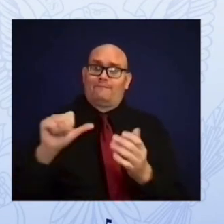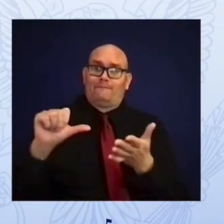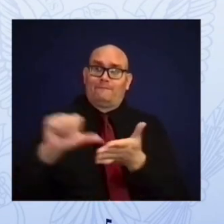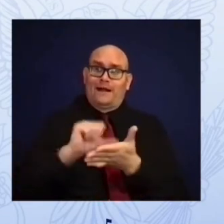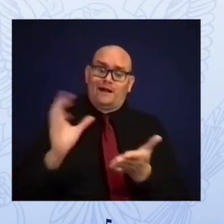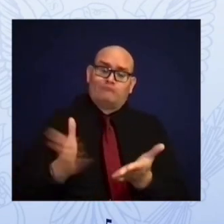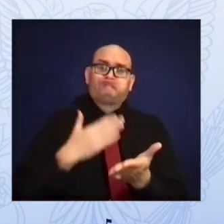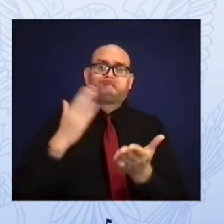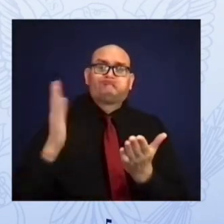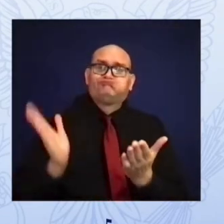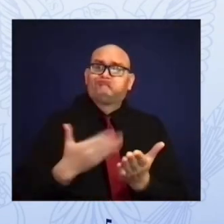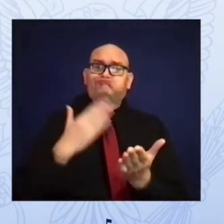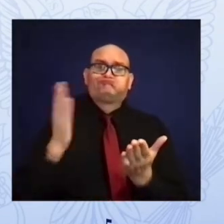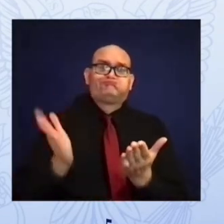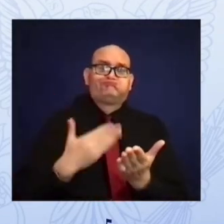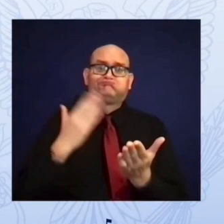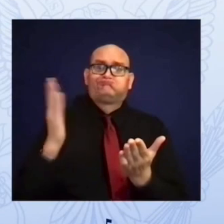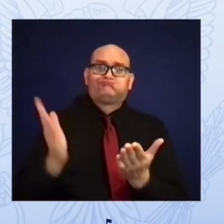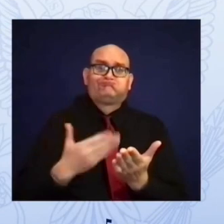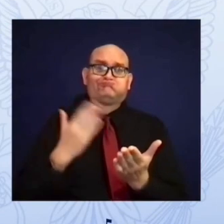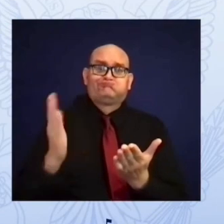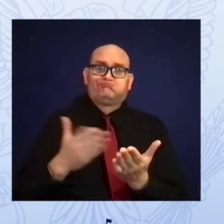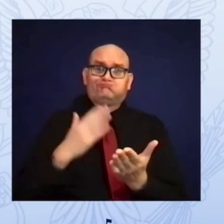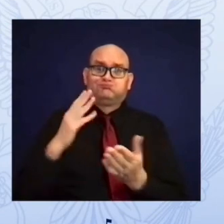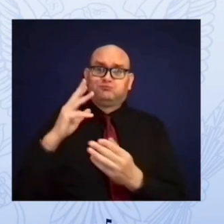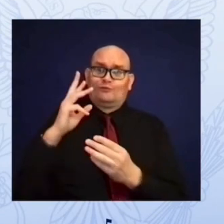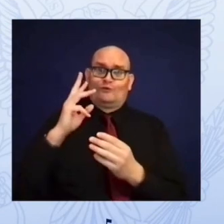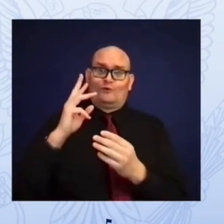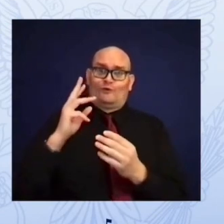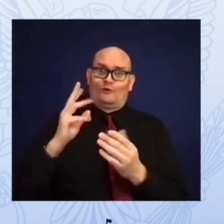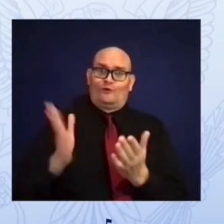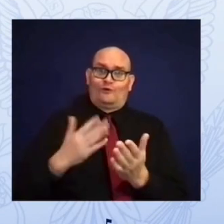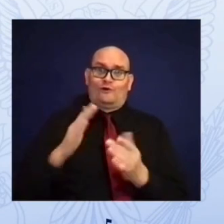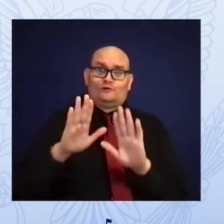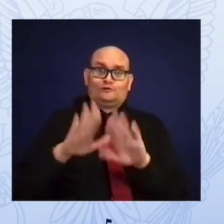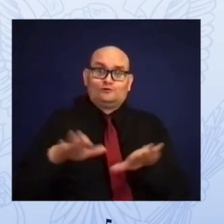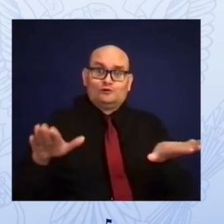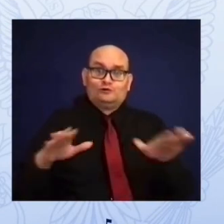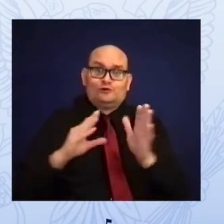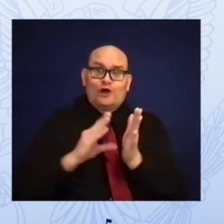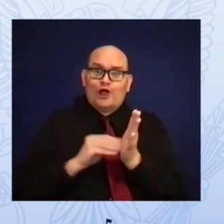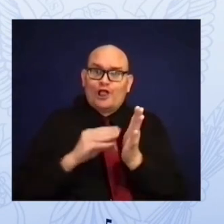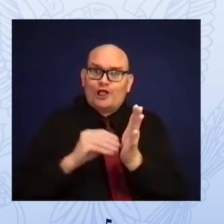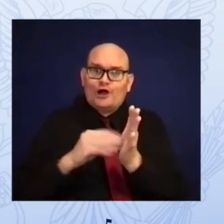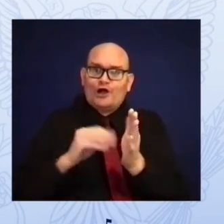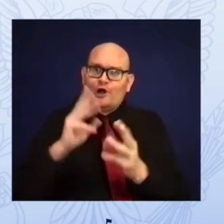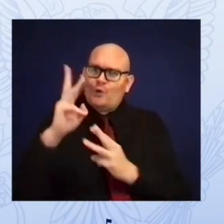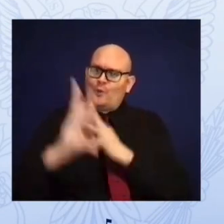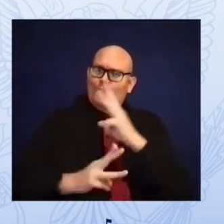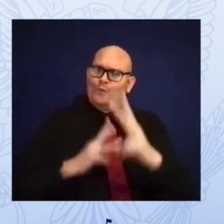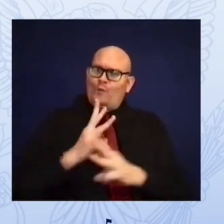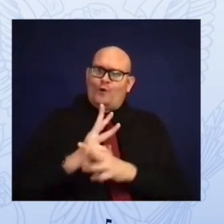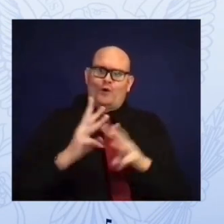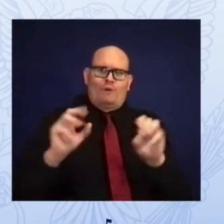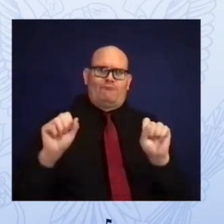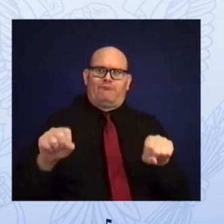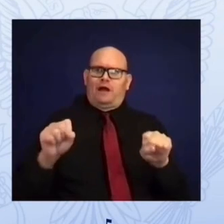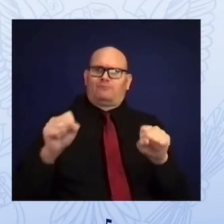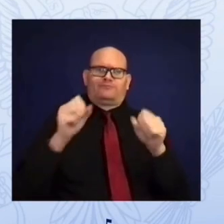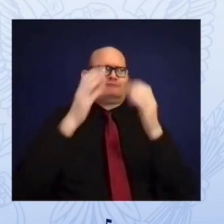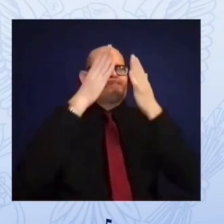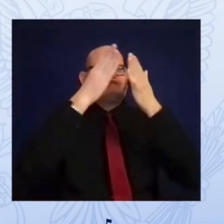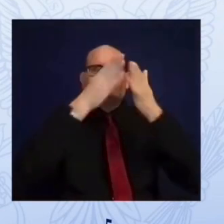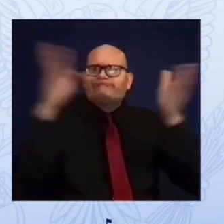a world of possibilities opens before her. And that is the gift that all of